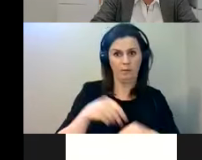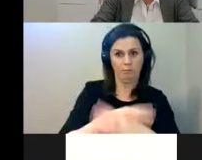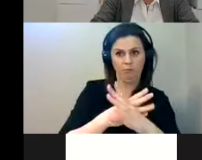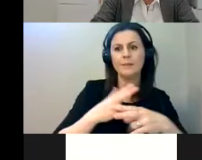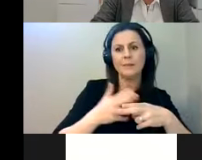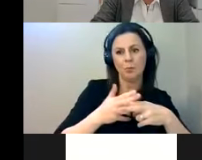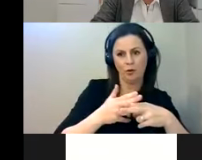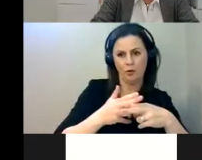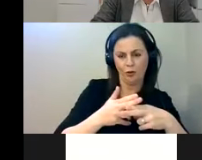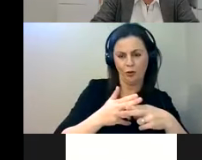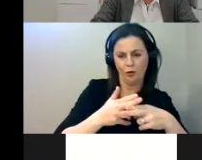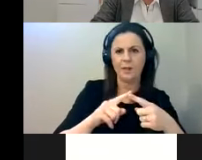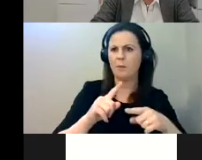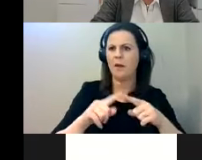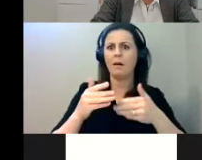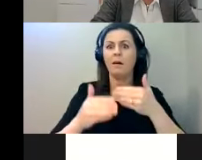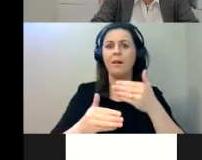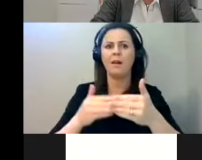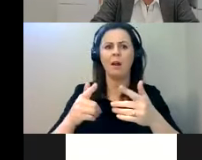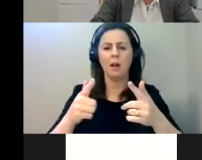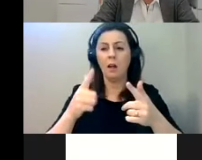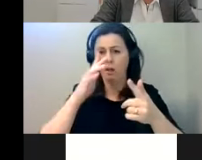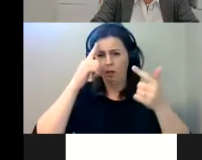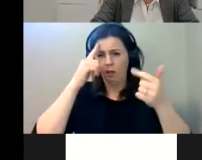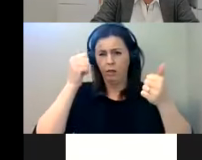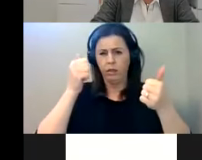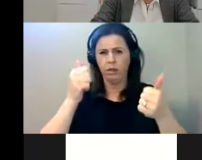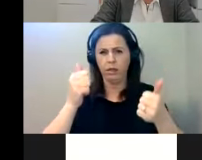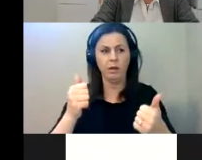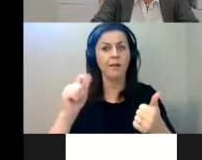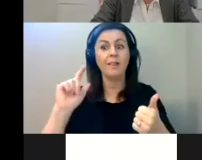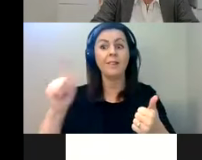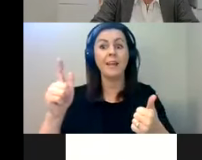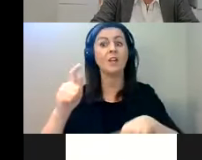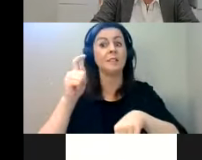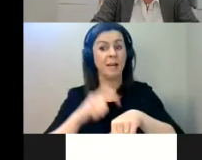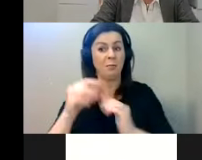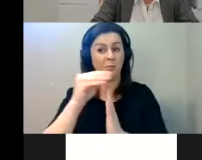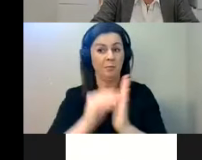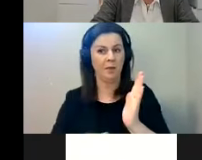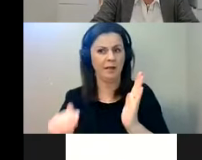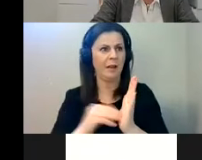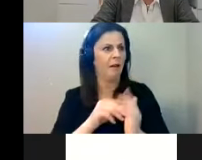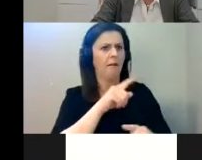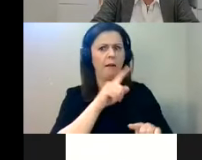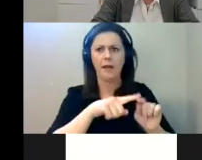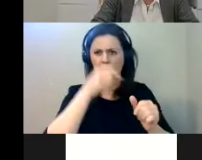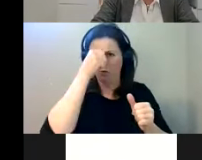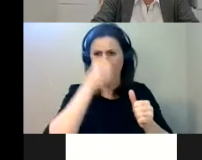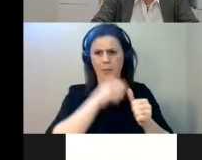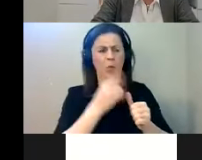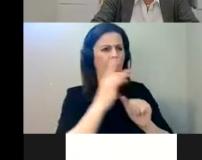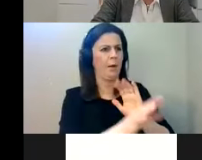that the person can't remember the reason they chose the person they did initially, who will they be left without